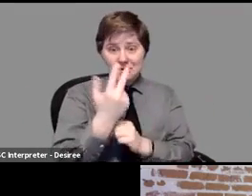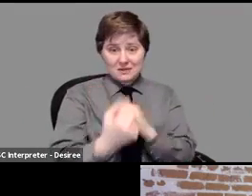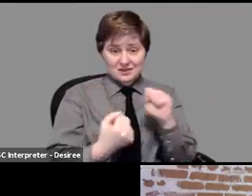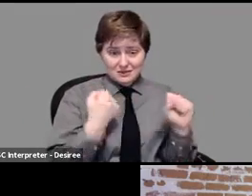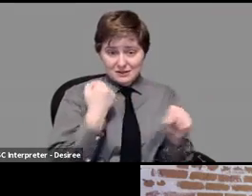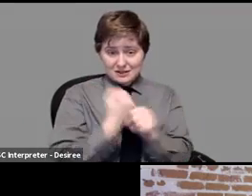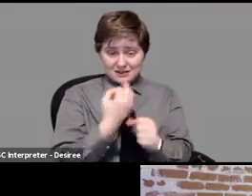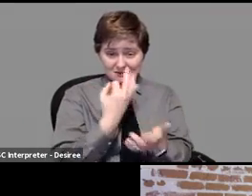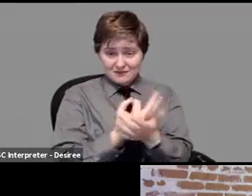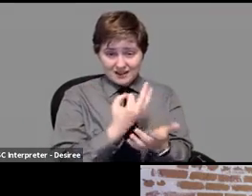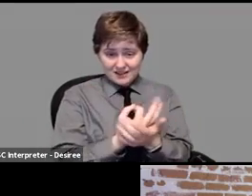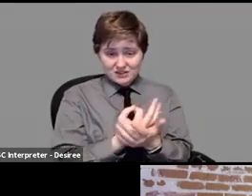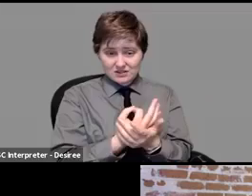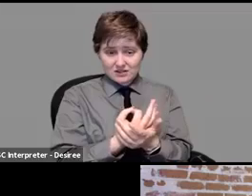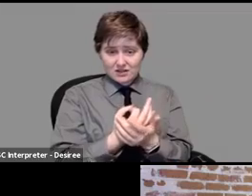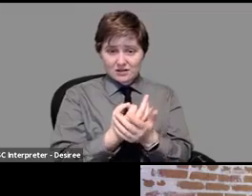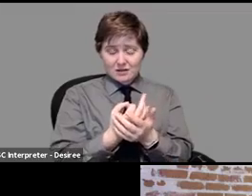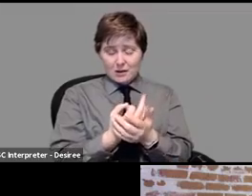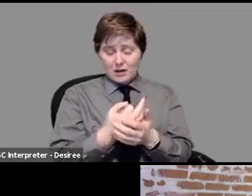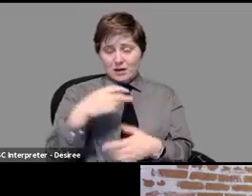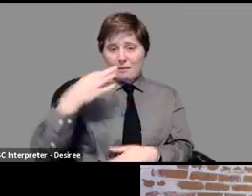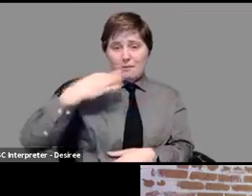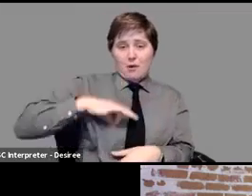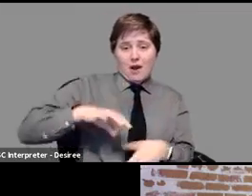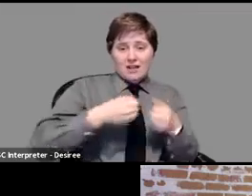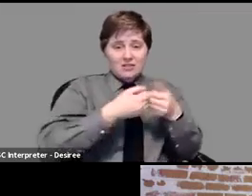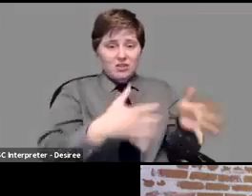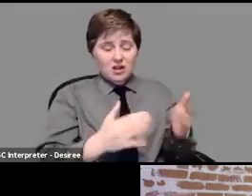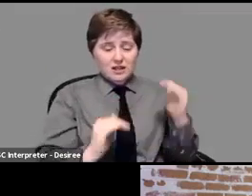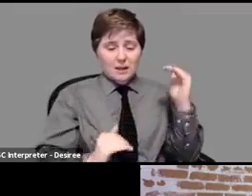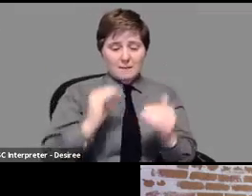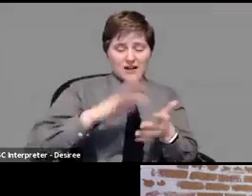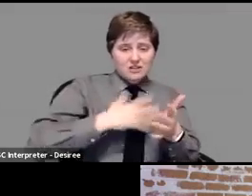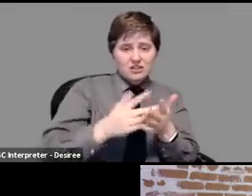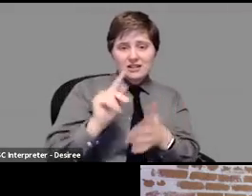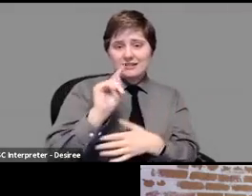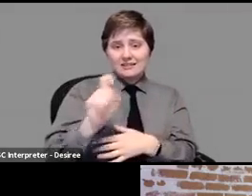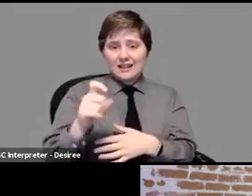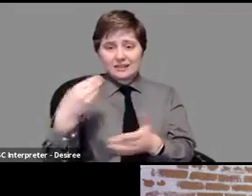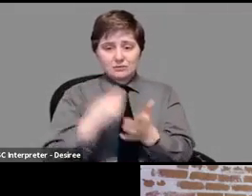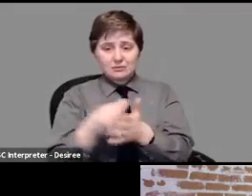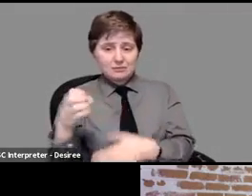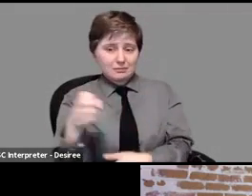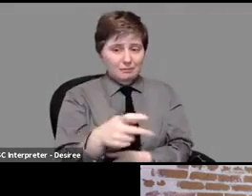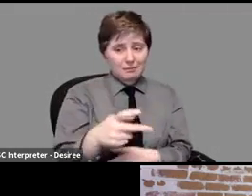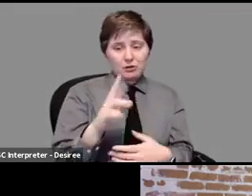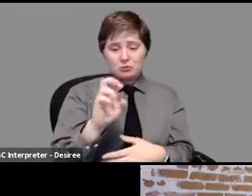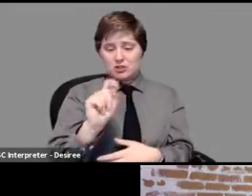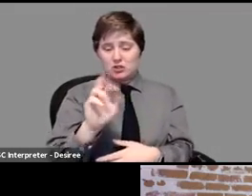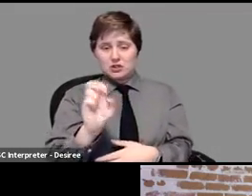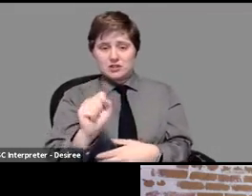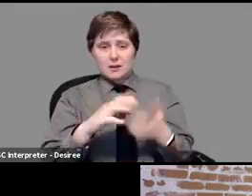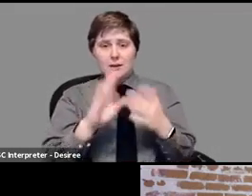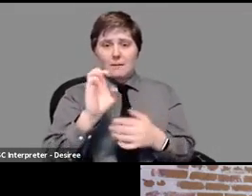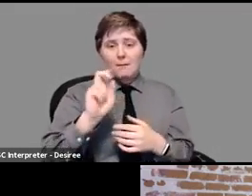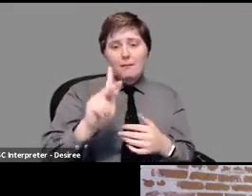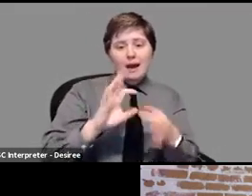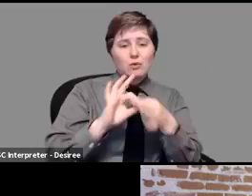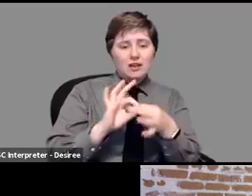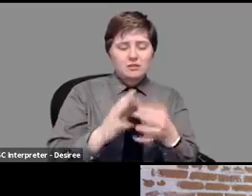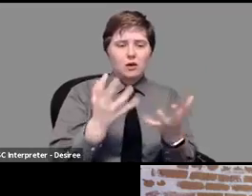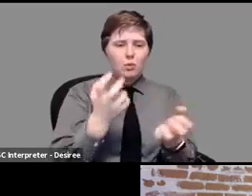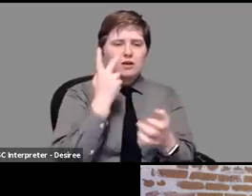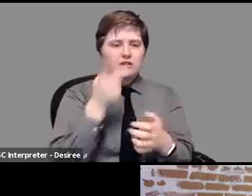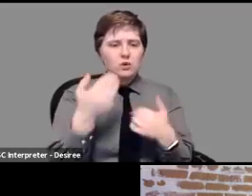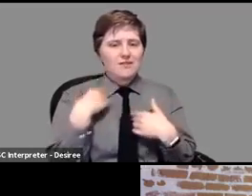of financials, profit and loss statements, balance sheets, tax returns, banking relationships. They want to see